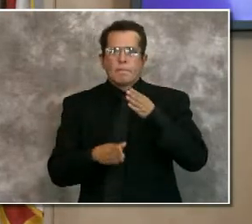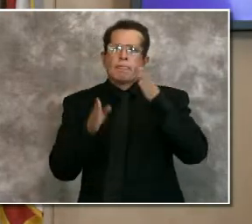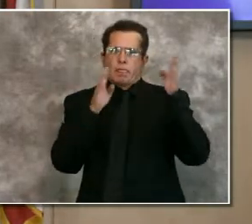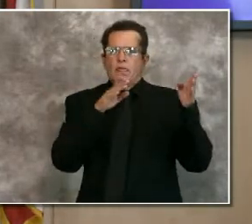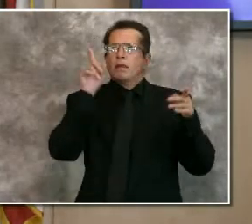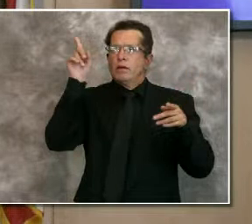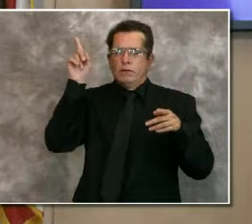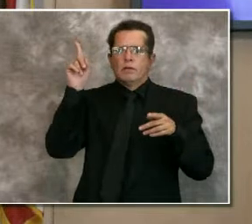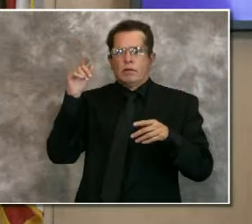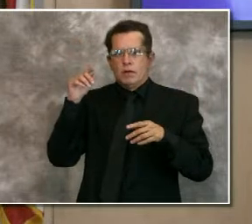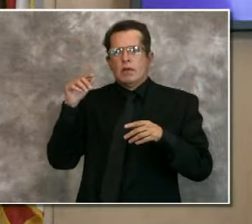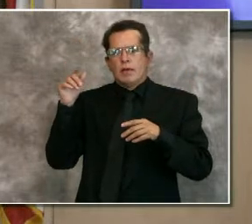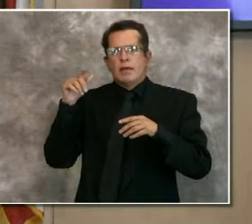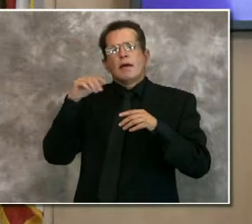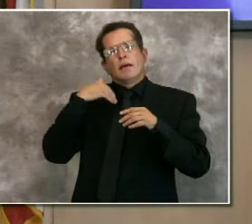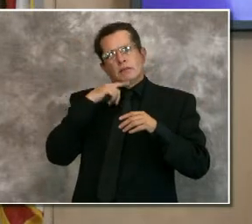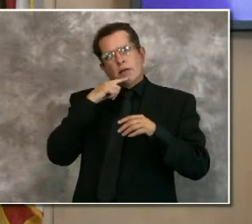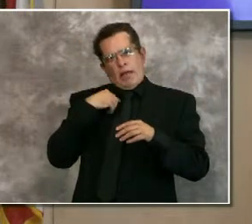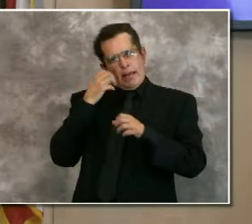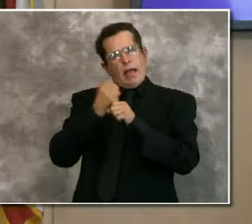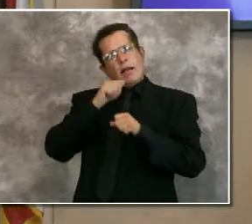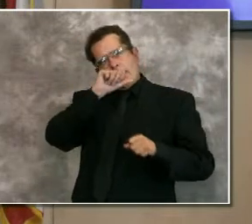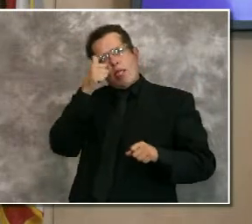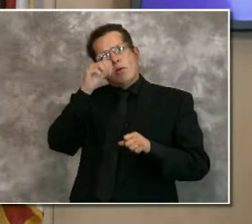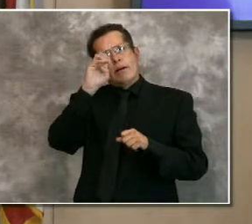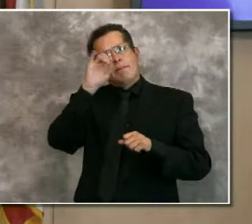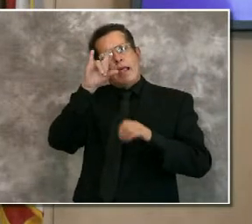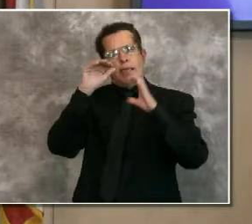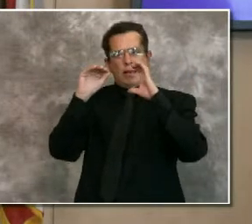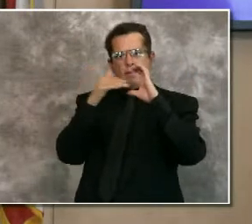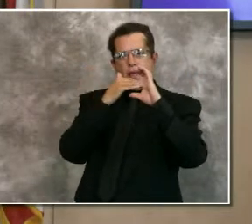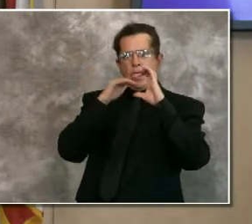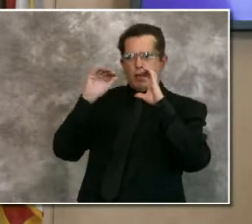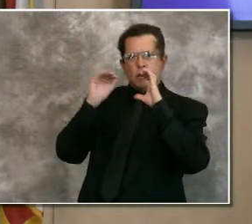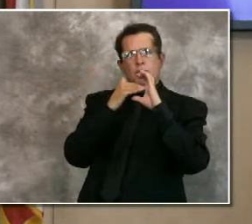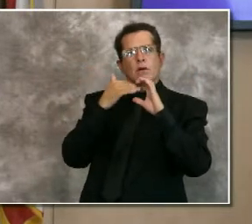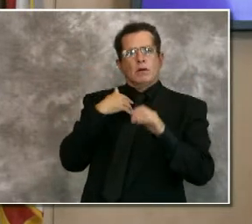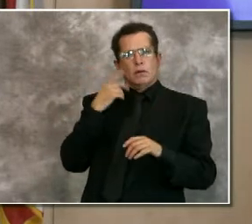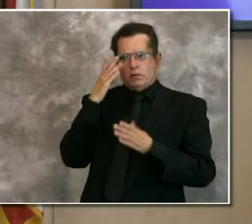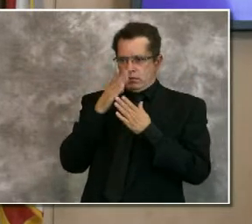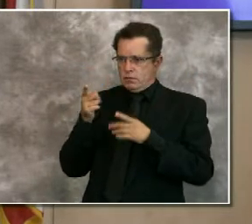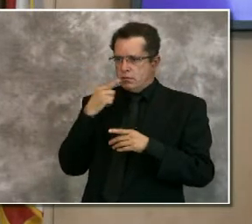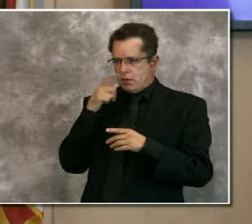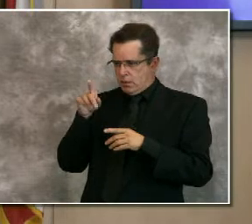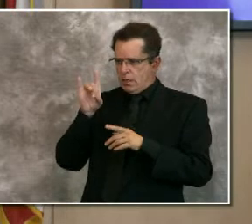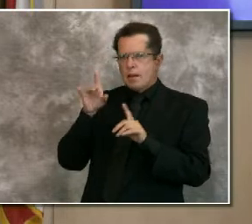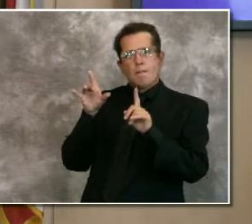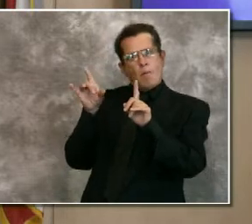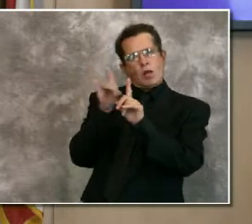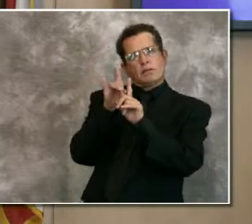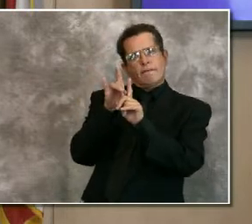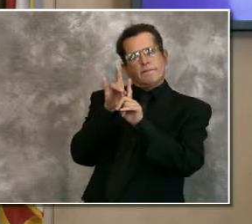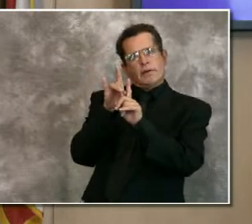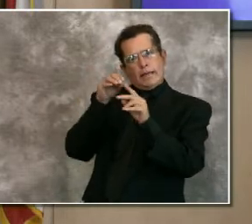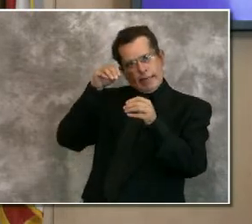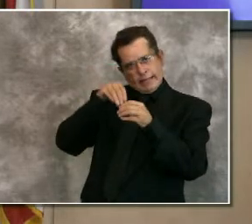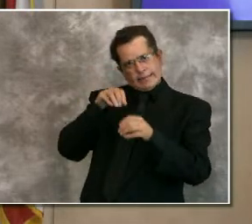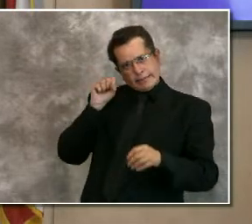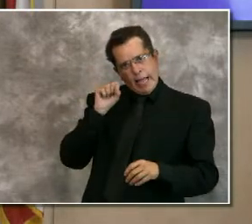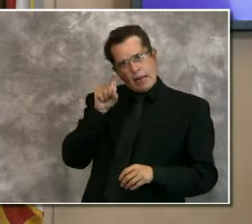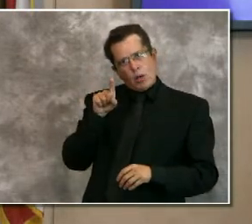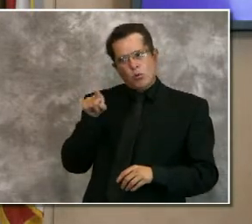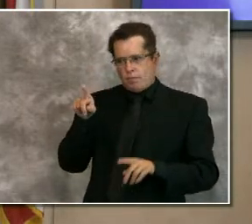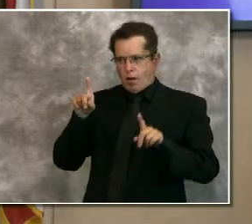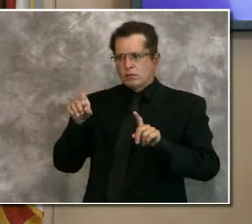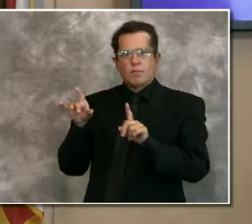that I'm getting is people wondering how many of these cases that have tested positive in San Diego have